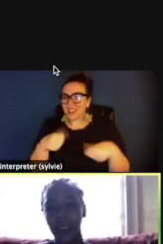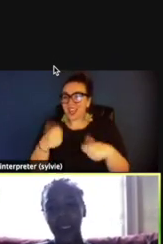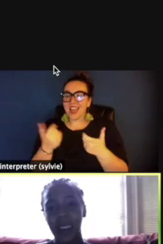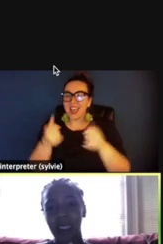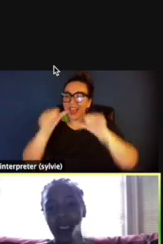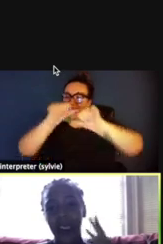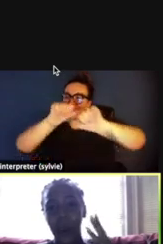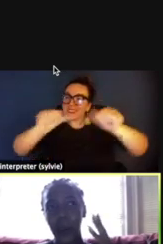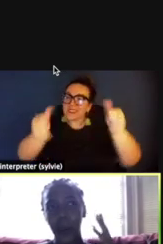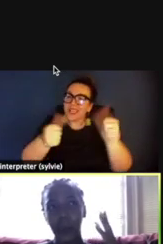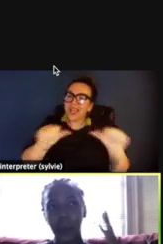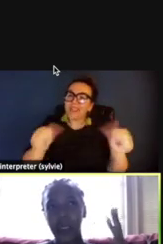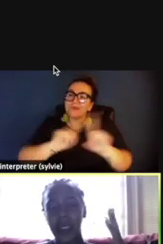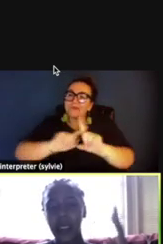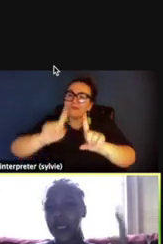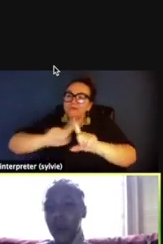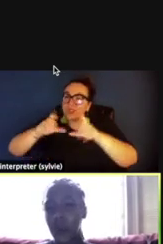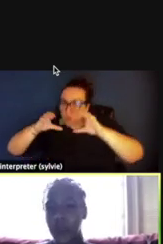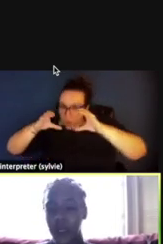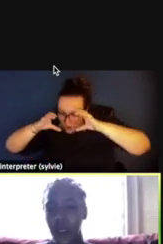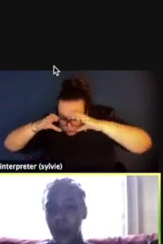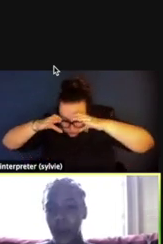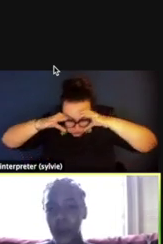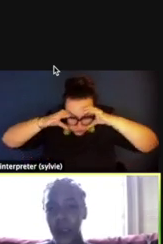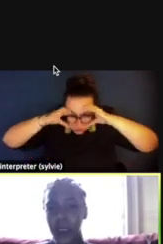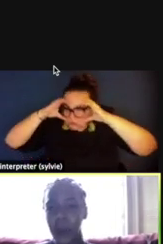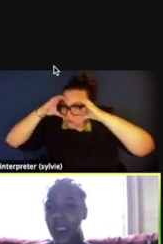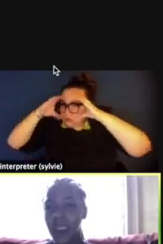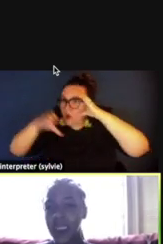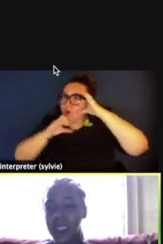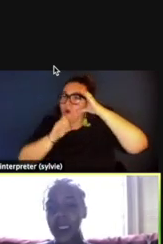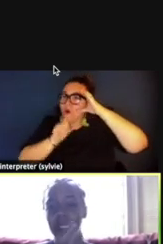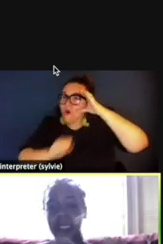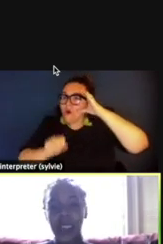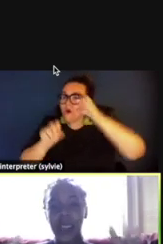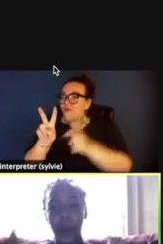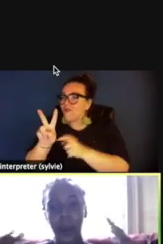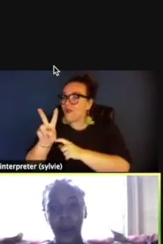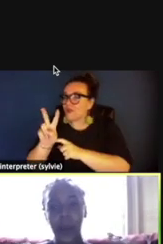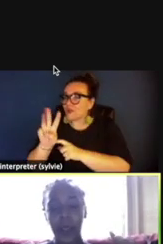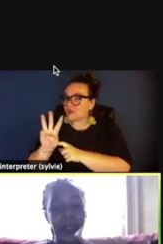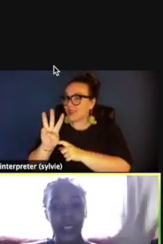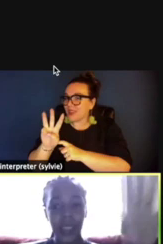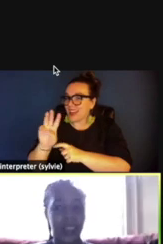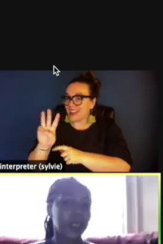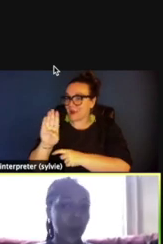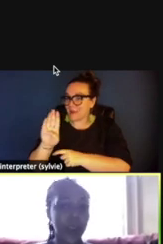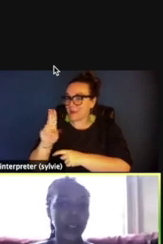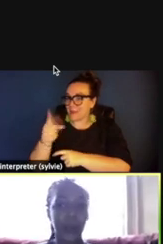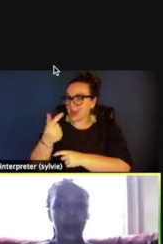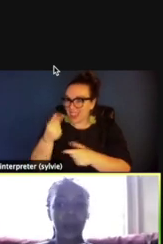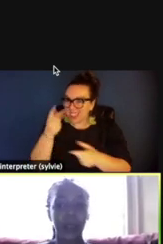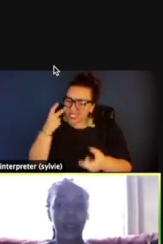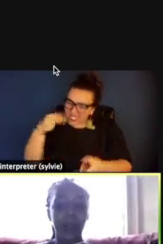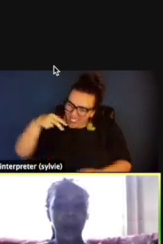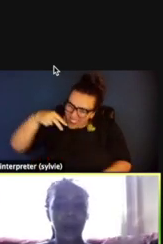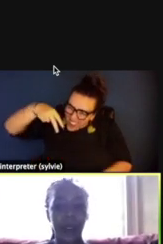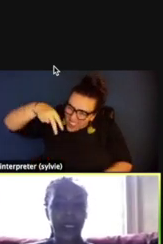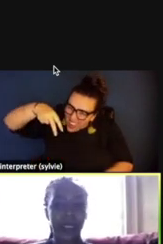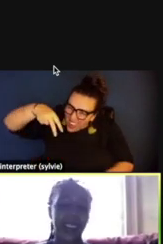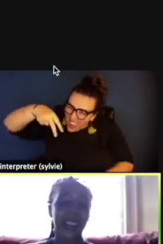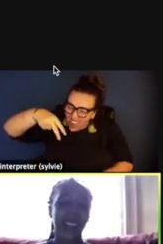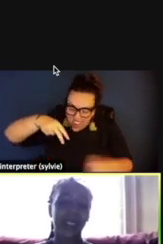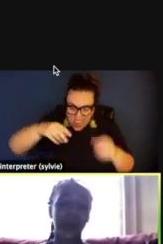statues down there. There's an old Volkswagen buggy just kind of sitting at the bottom and you can see it because the water's so blue. So you